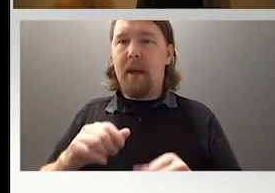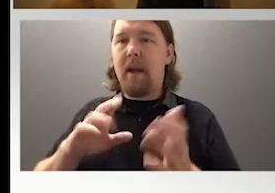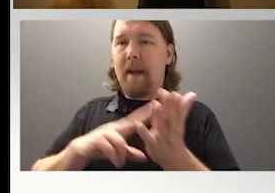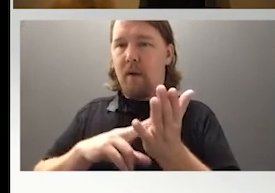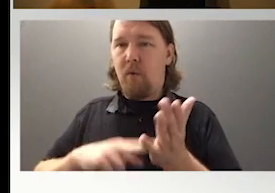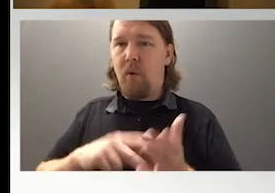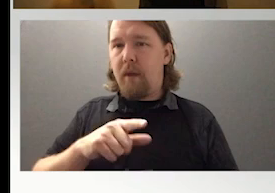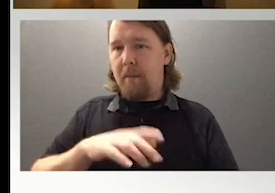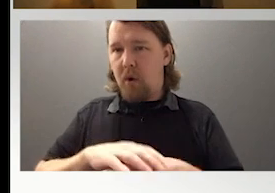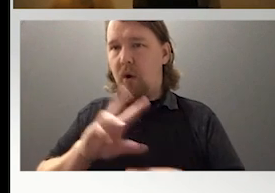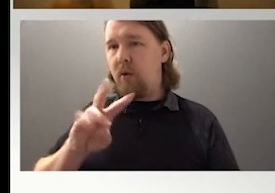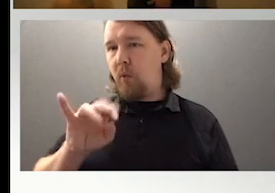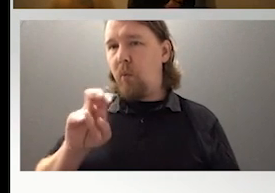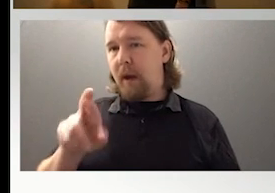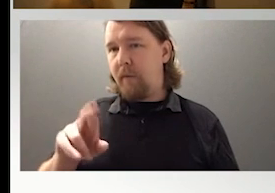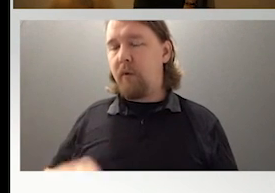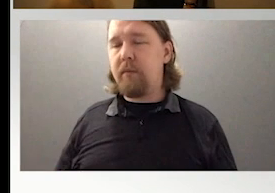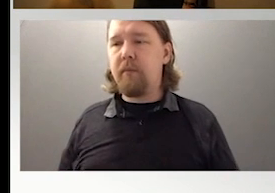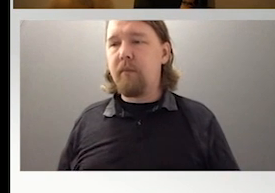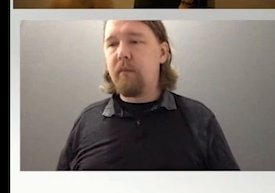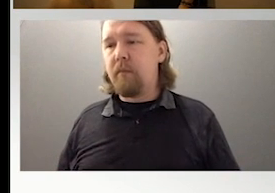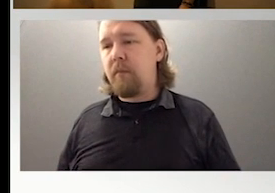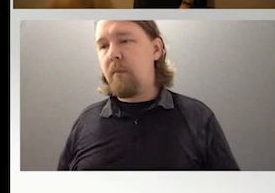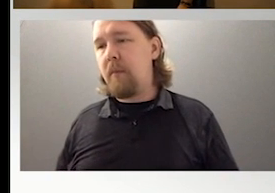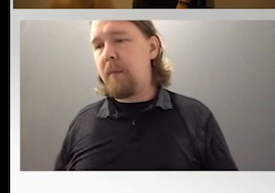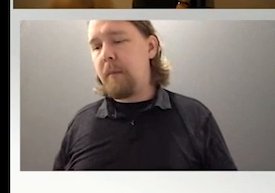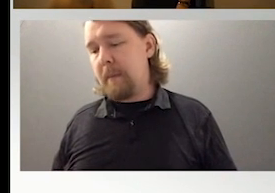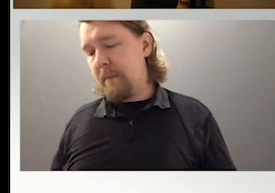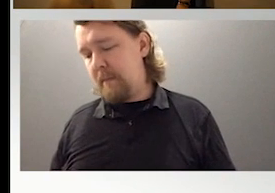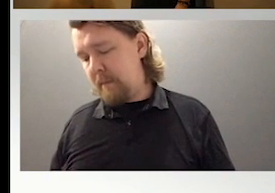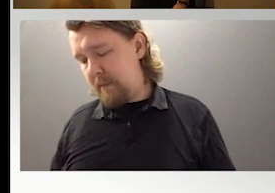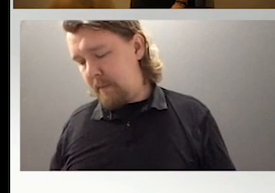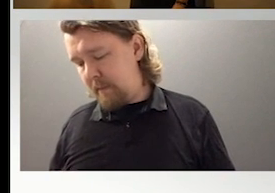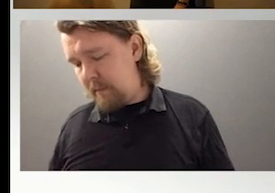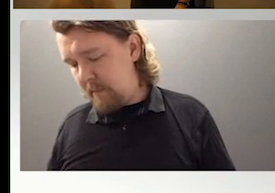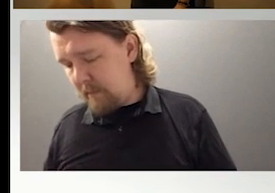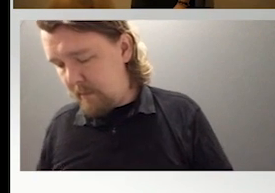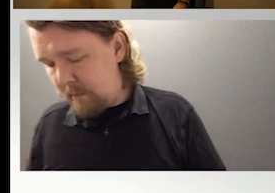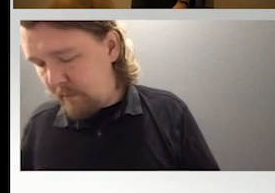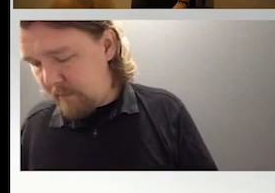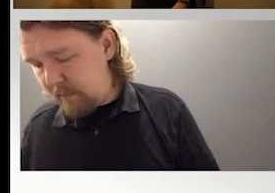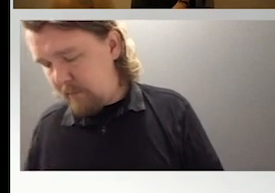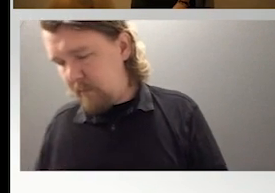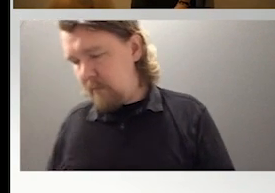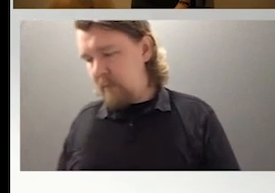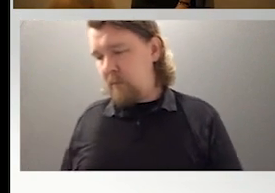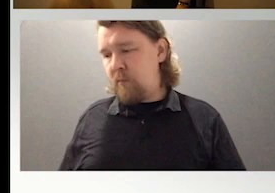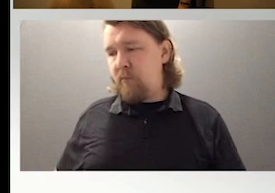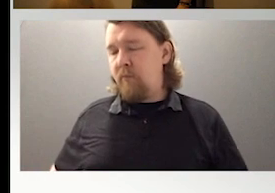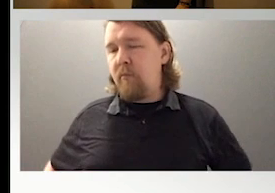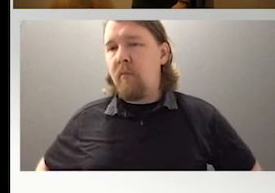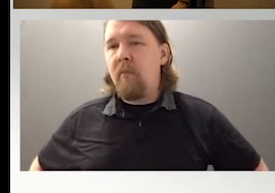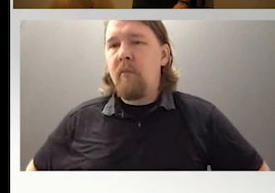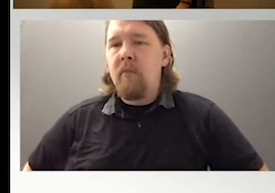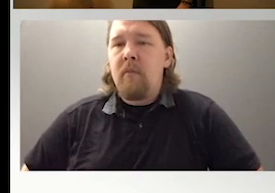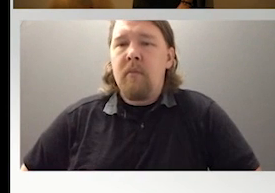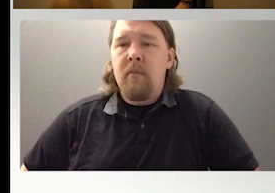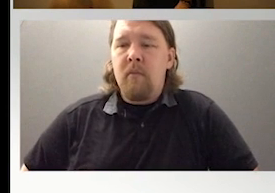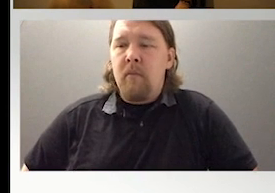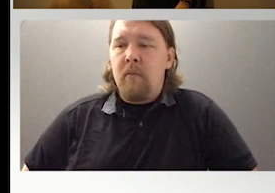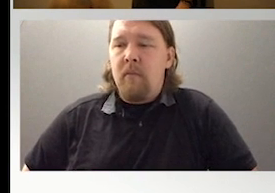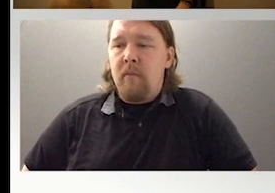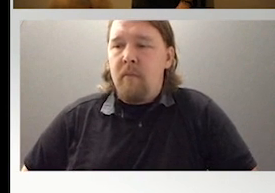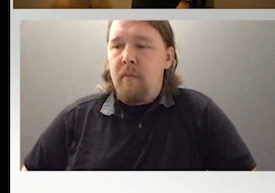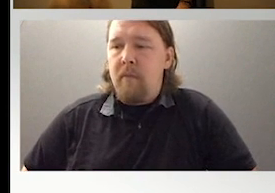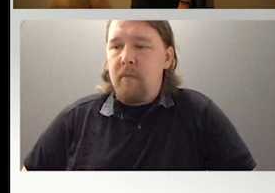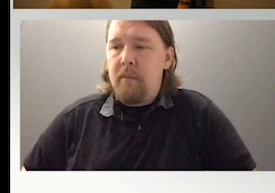person on the waiver. Right now we use private insurance. We don't, because of income, we don't have any, no